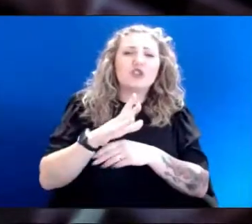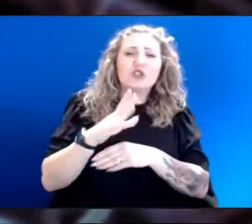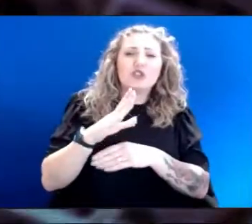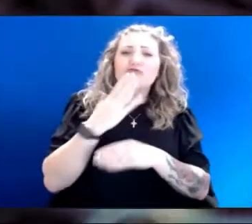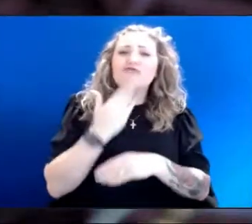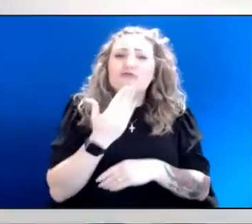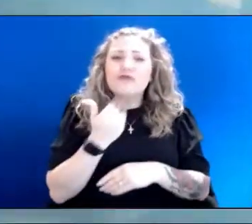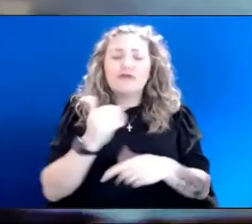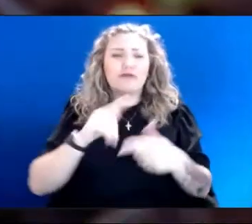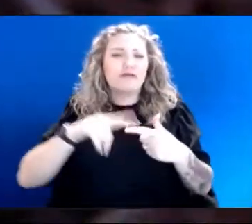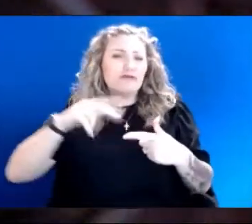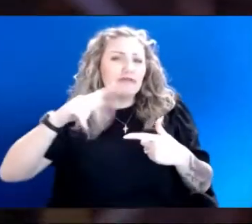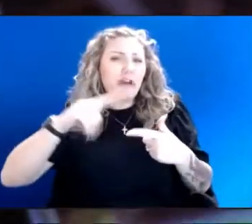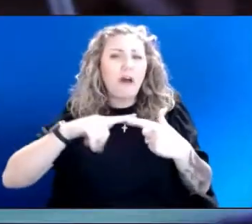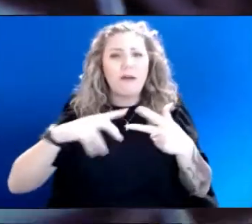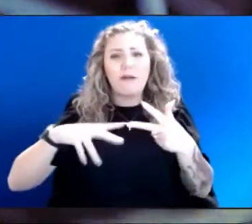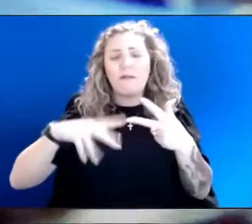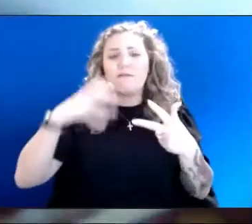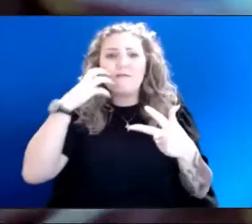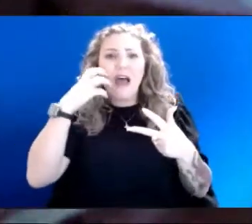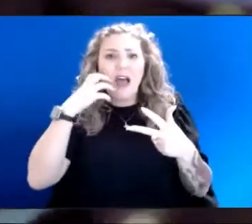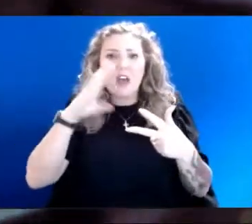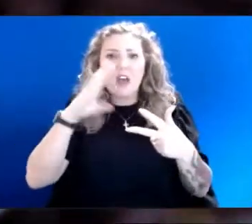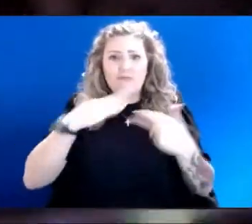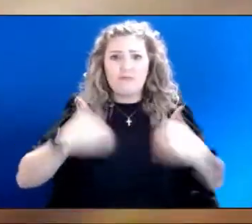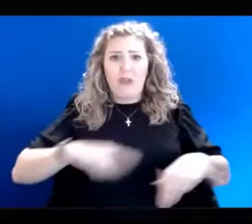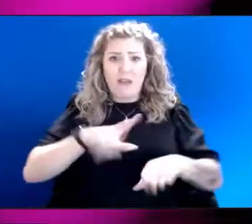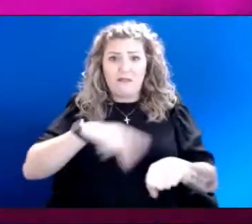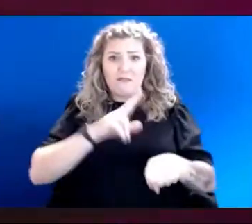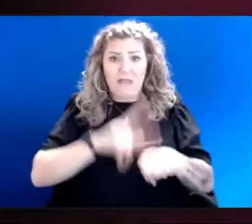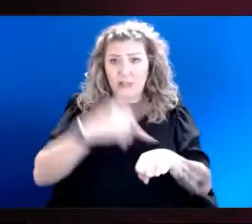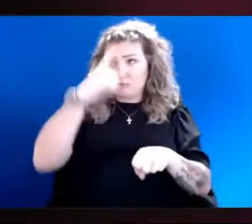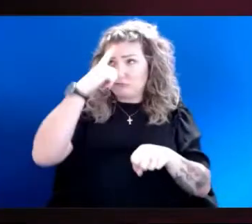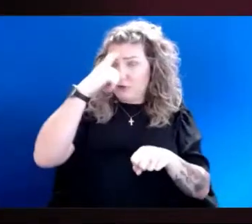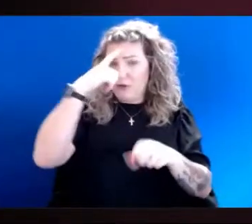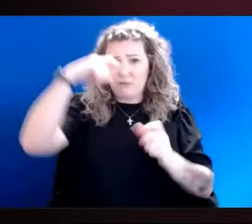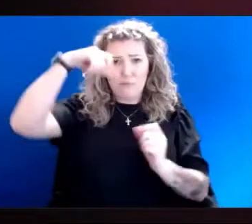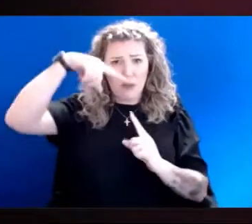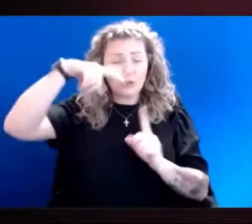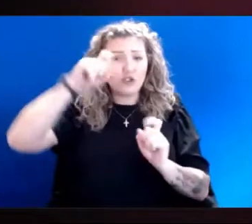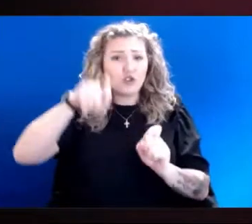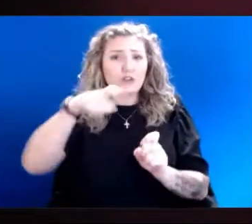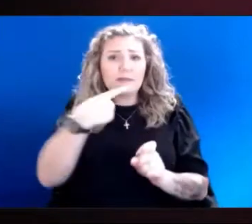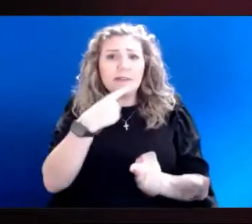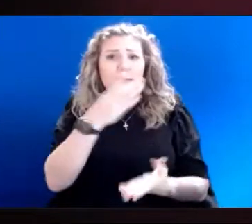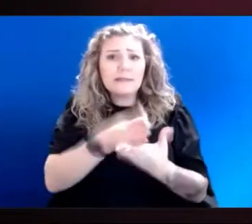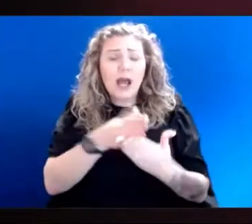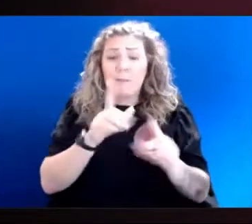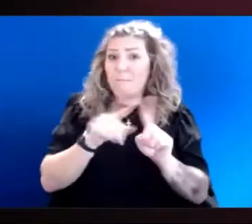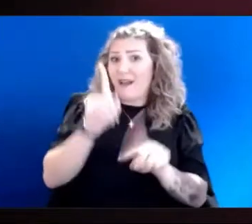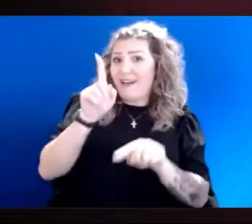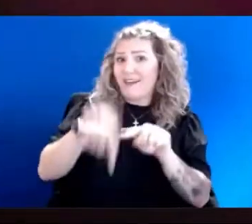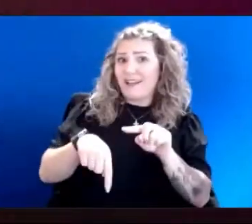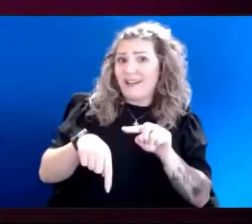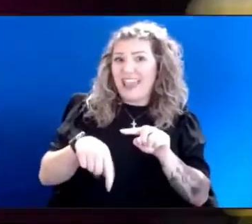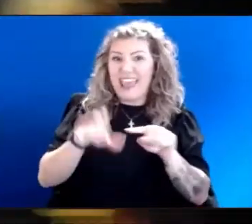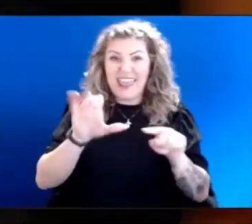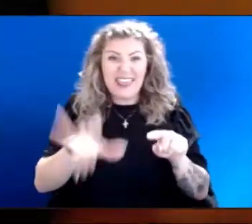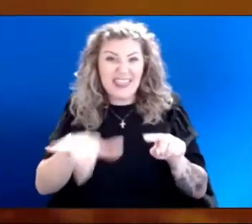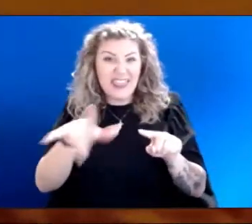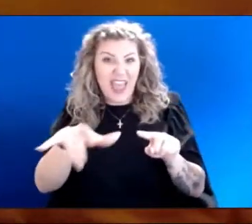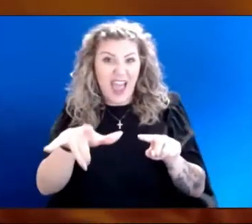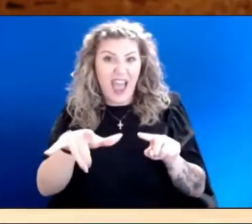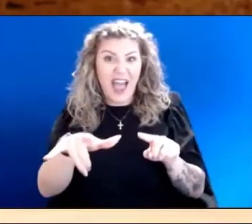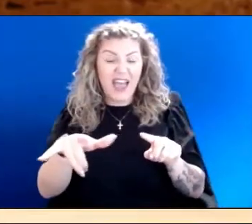our body's natural mechanism that should tell us to stop eating. The bliss point is what keeps us going back for